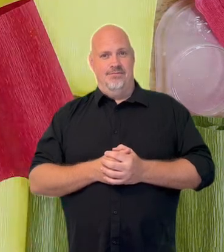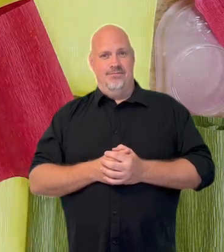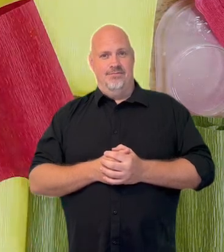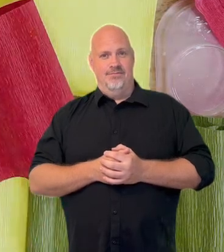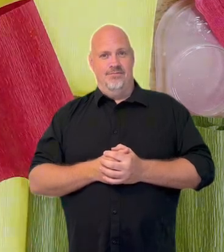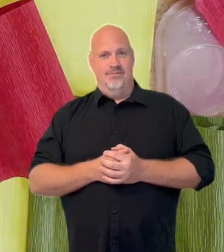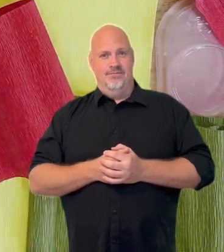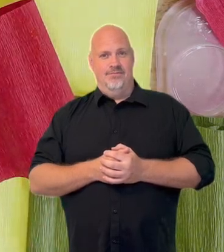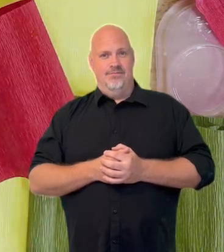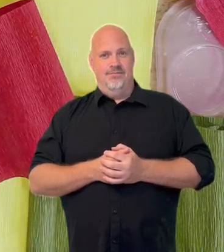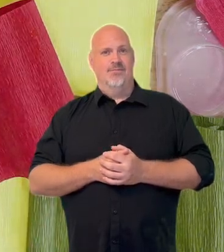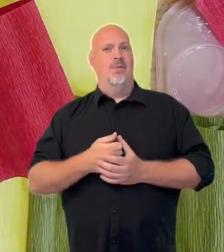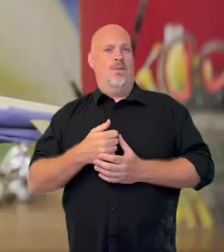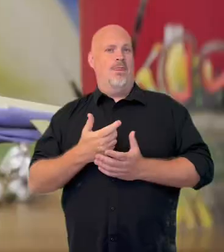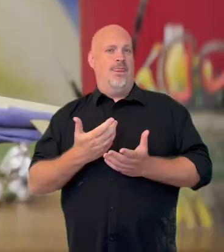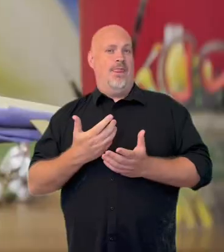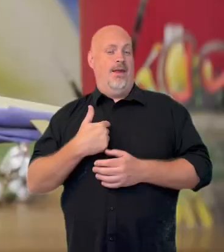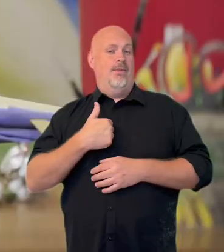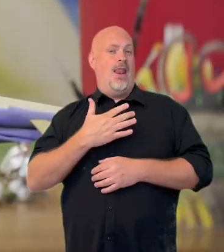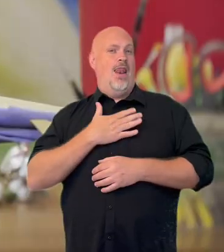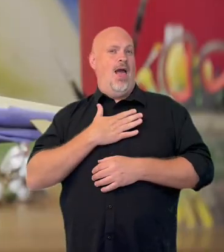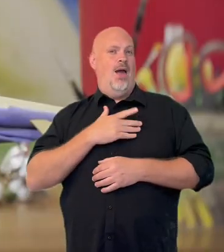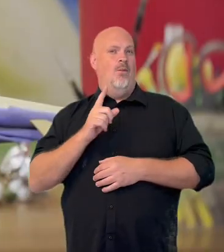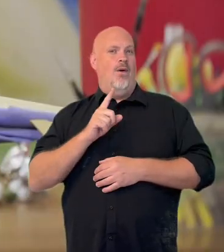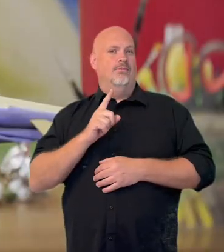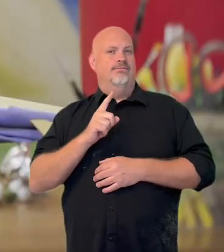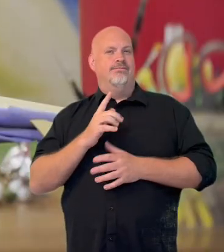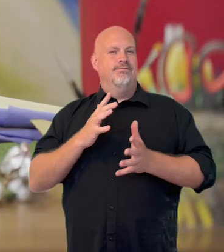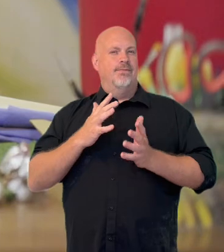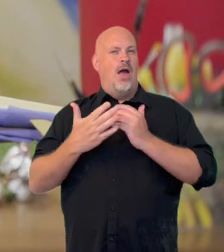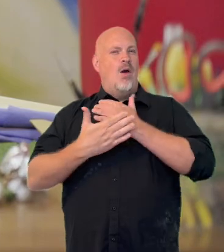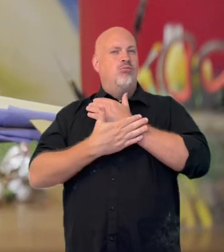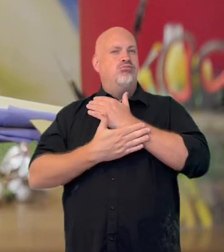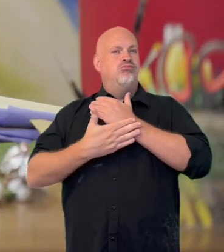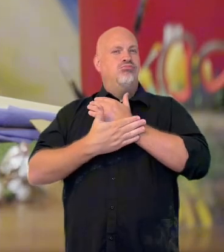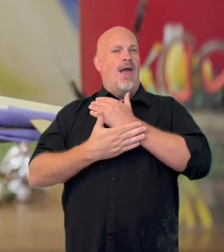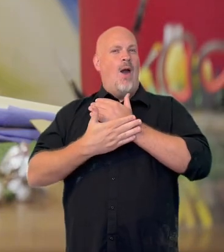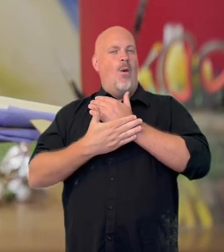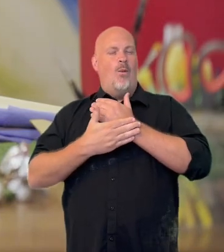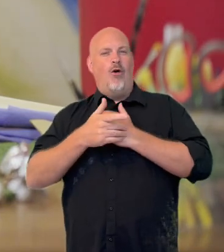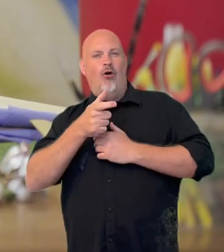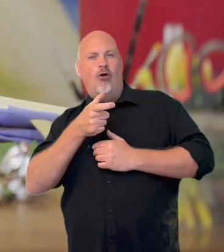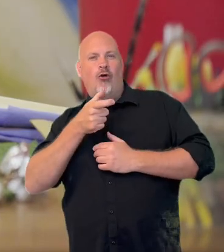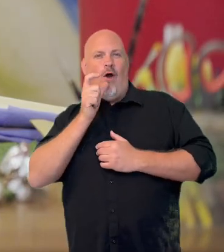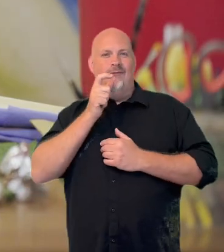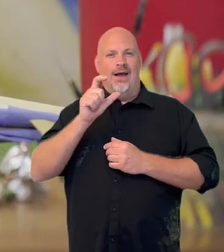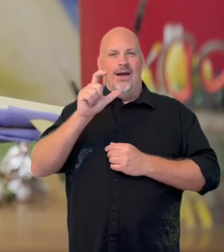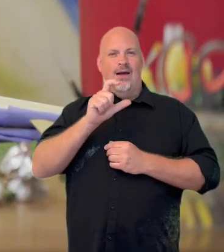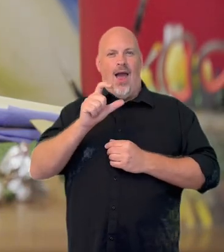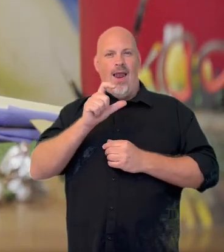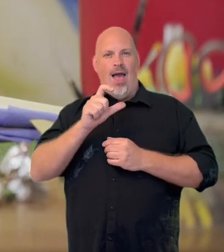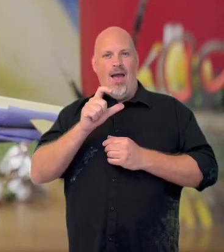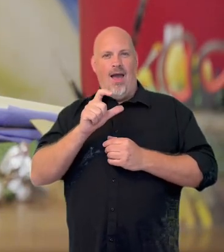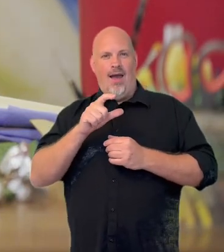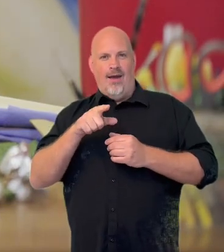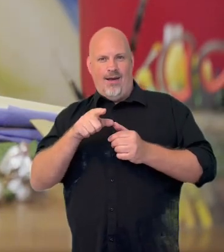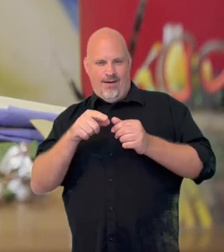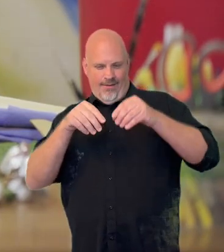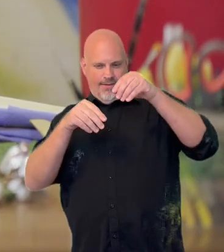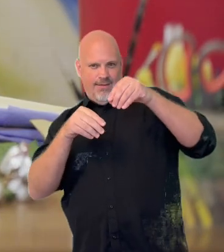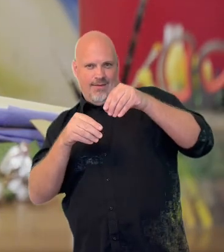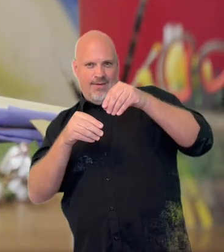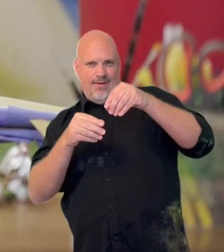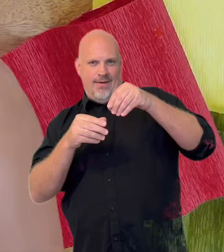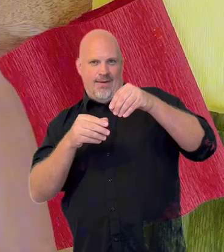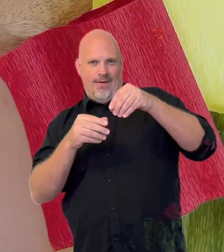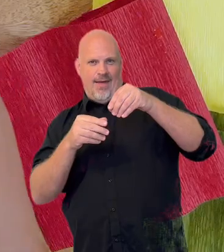So what I like to do is add this kind of brown coffee colour onto the ends of pinks to make it feel almost like a